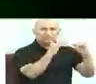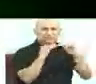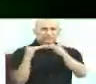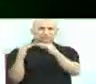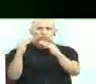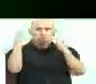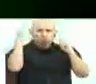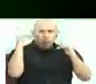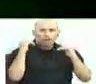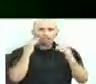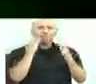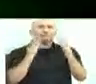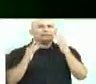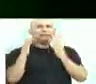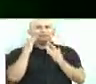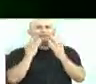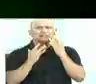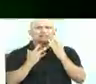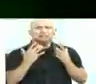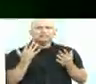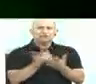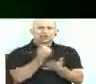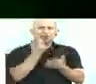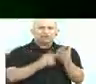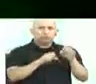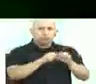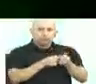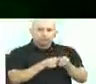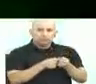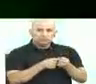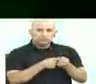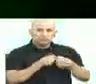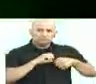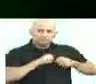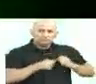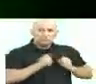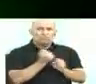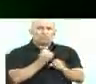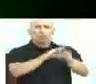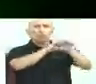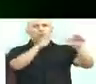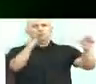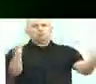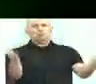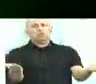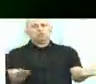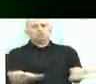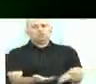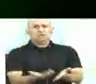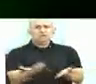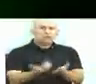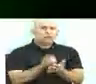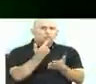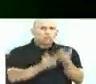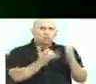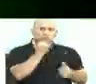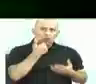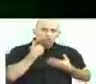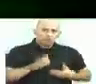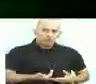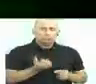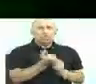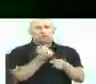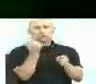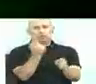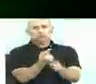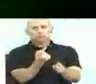of hope and despair. Take what is broken and make it whole. Take what is wrong and